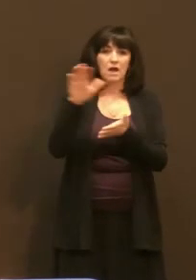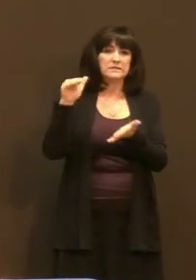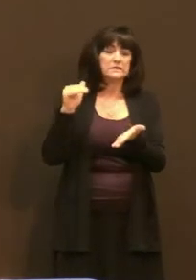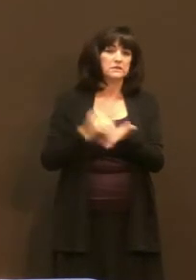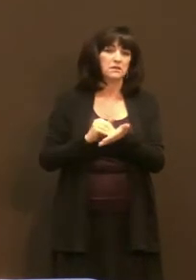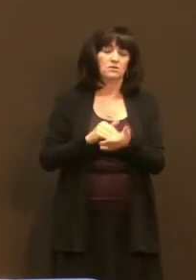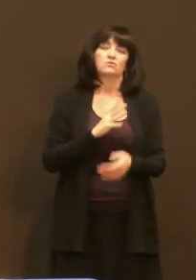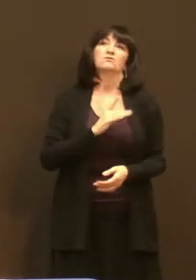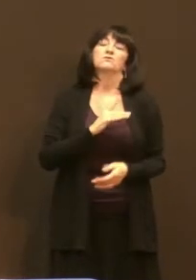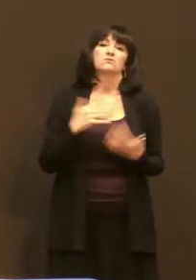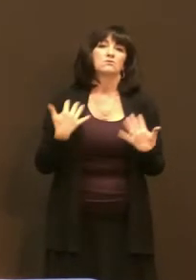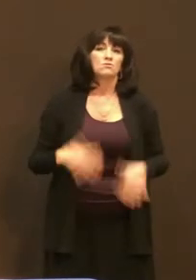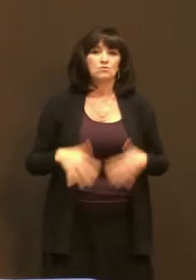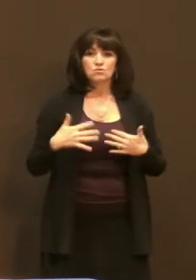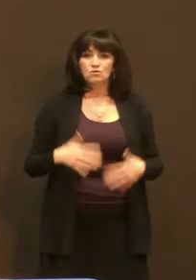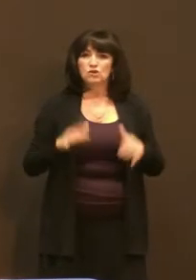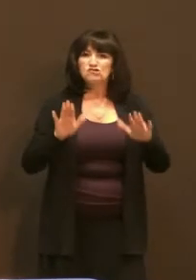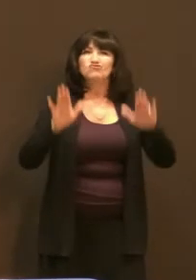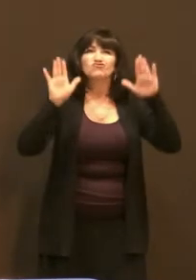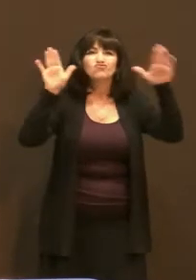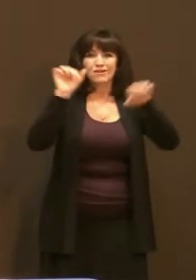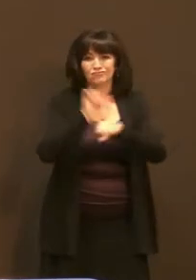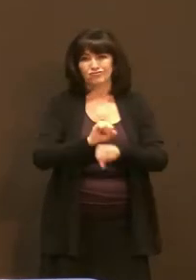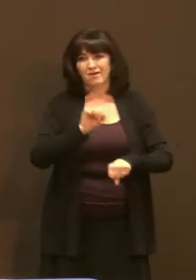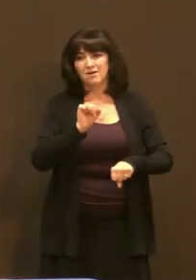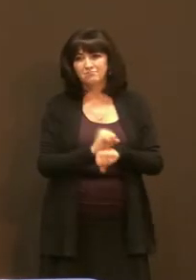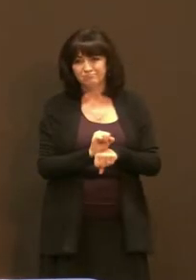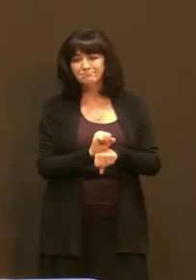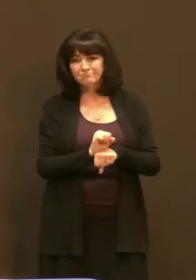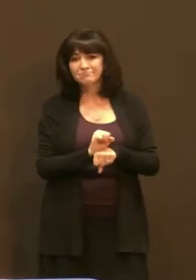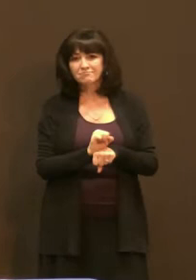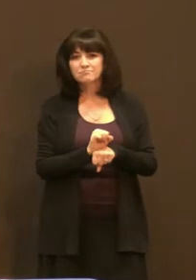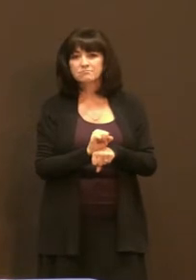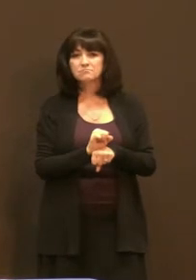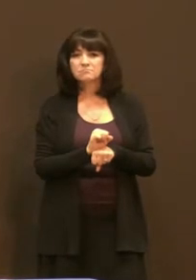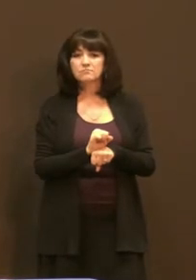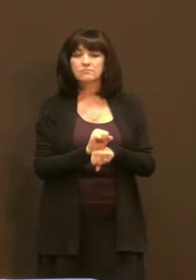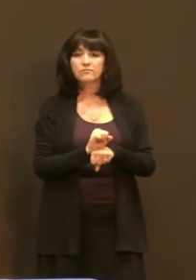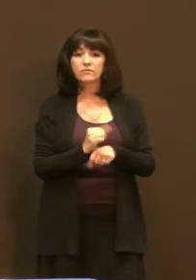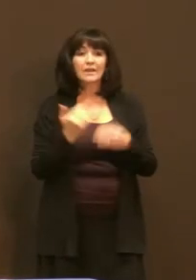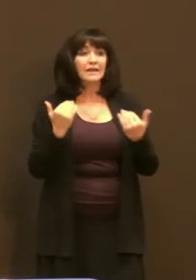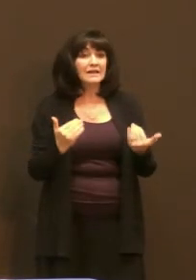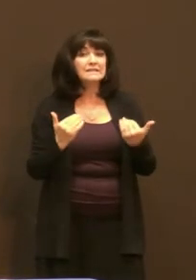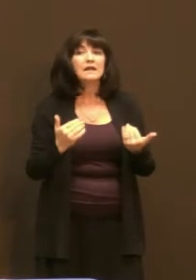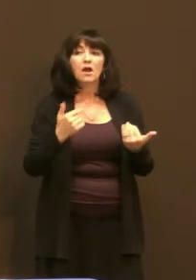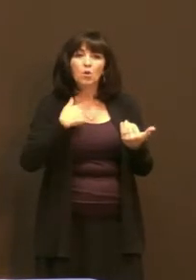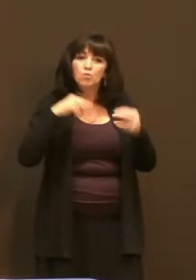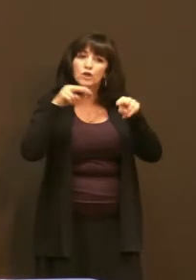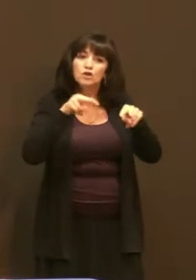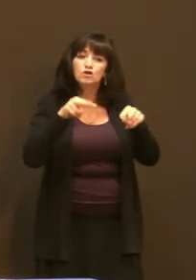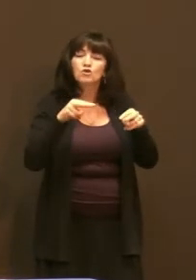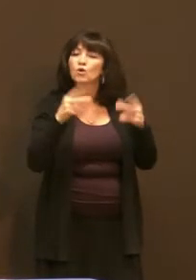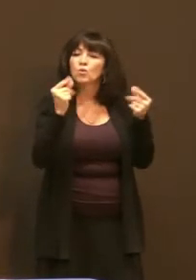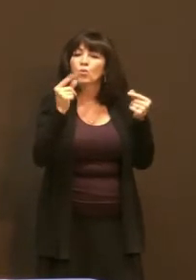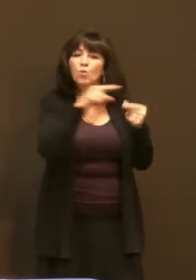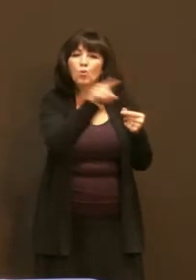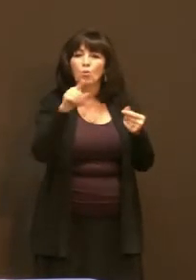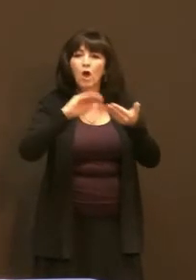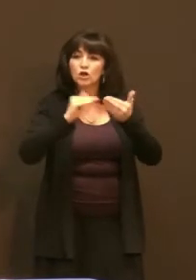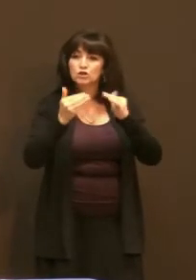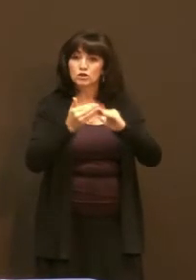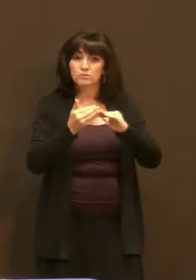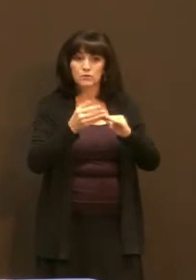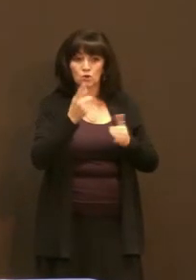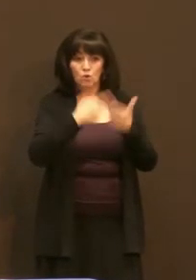So again, we know we're going to have to anticipate what the community is going to need. This is not going to be something that when we do